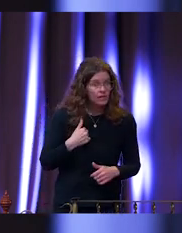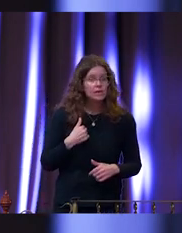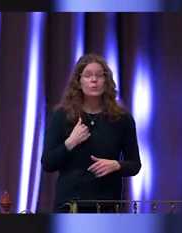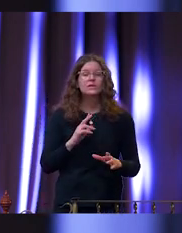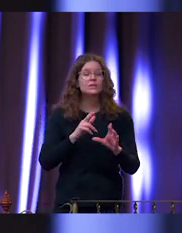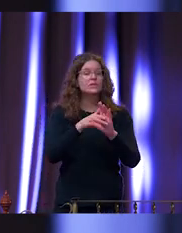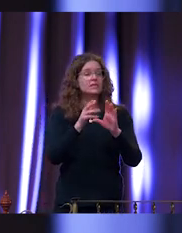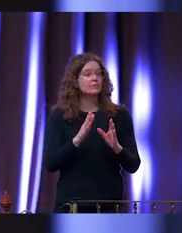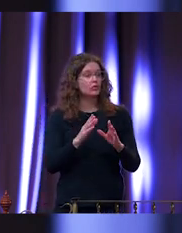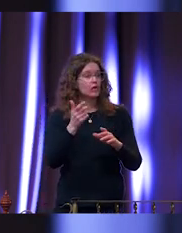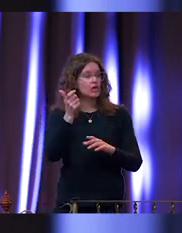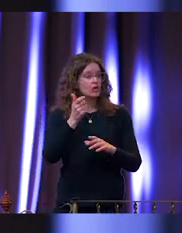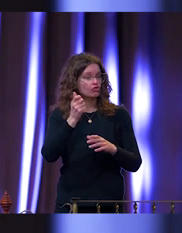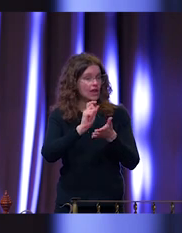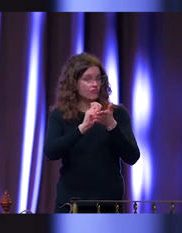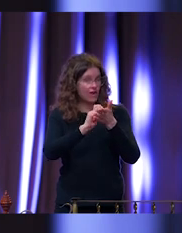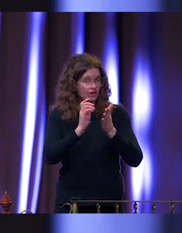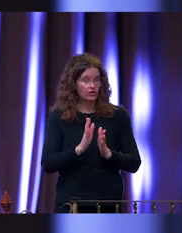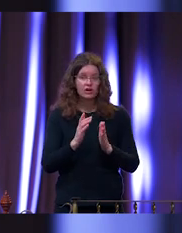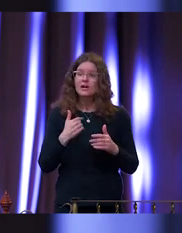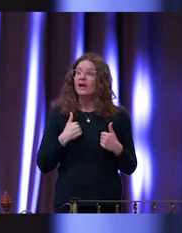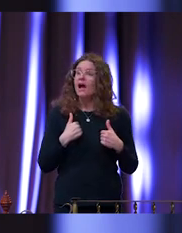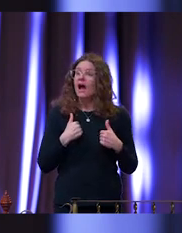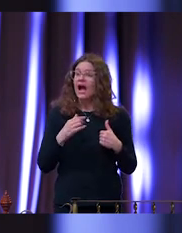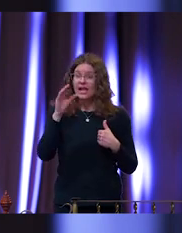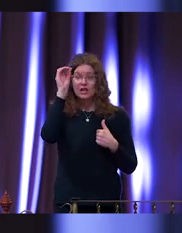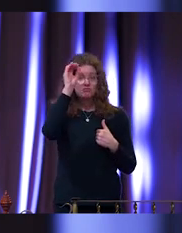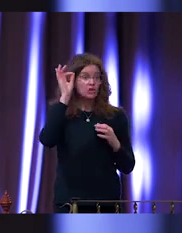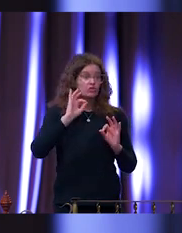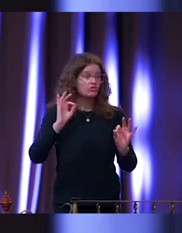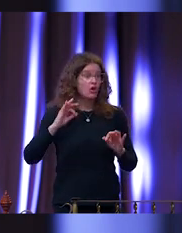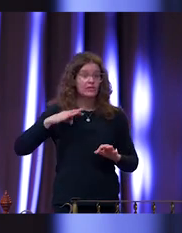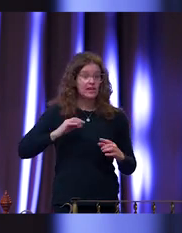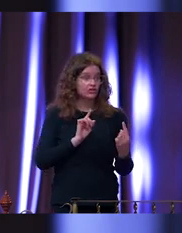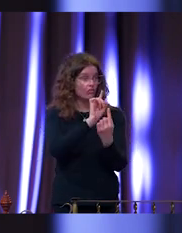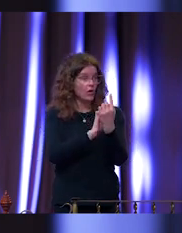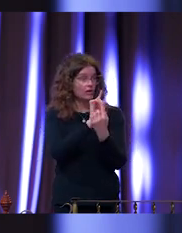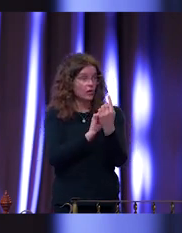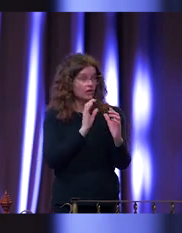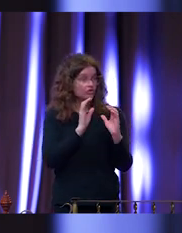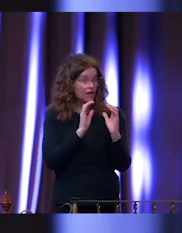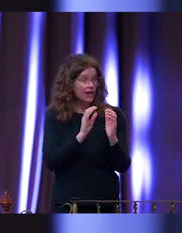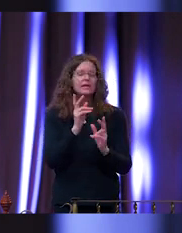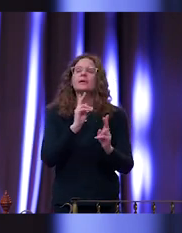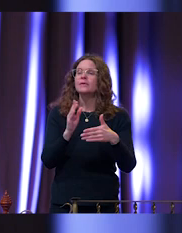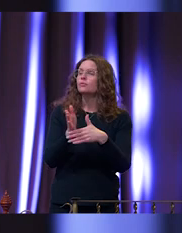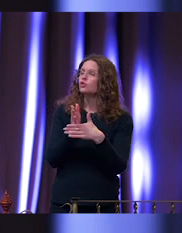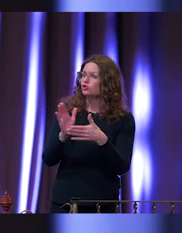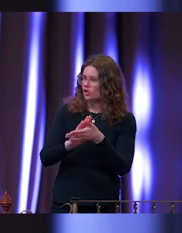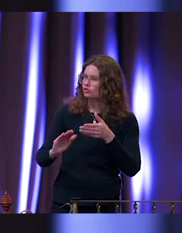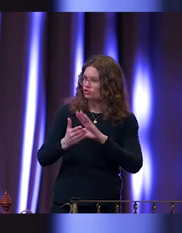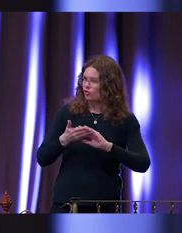participatory grant maker, because I didn't have the advantage of talking to folks one-on-one, is people who shared stories, and